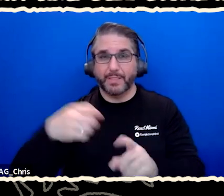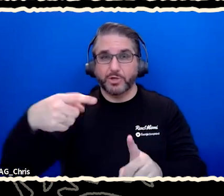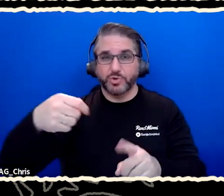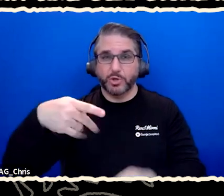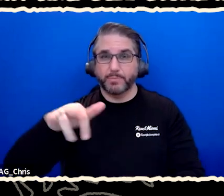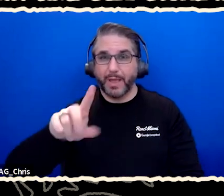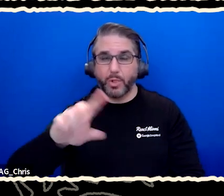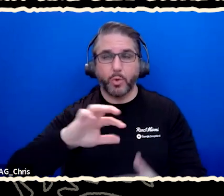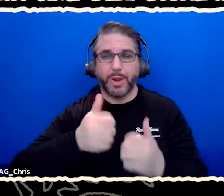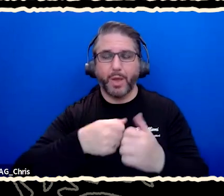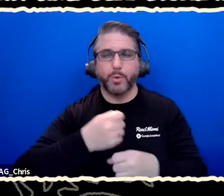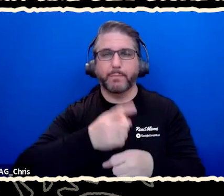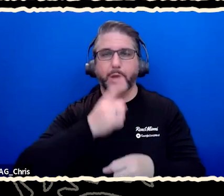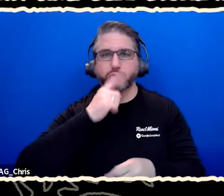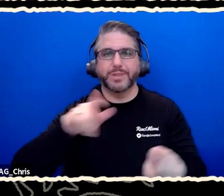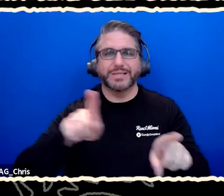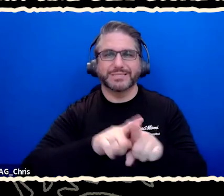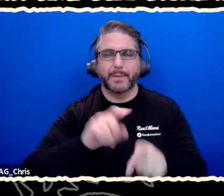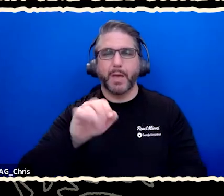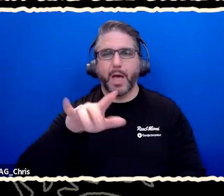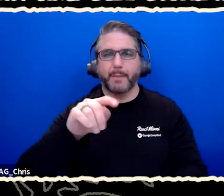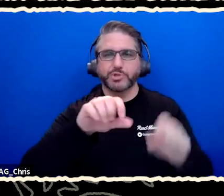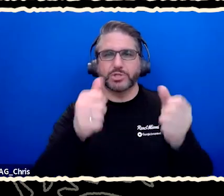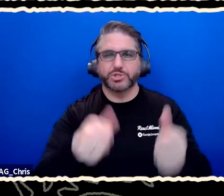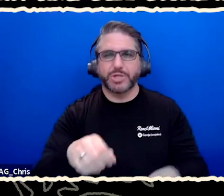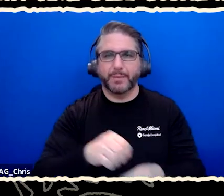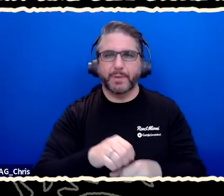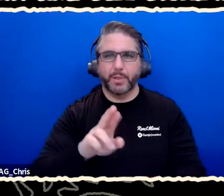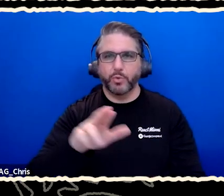ensure the same object shape in the root?